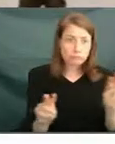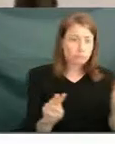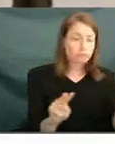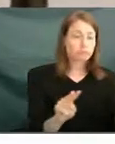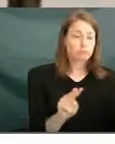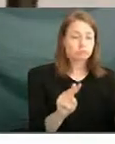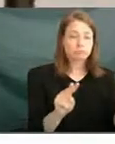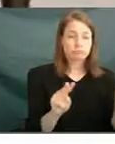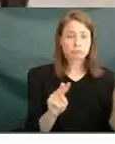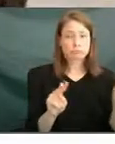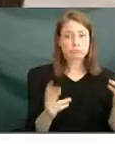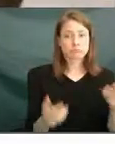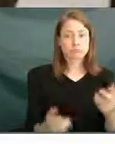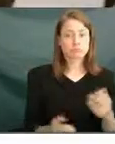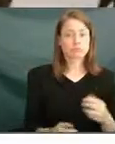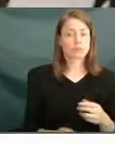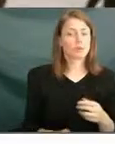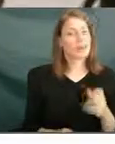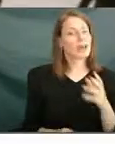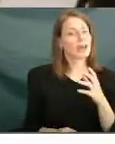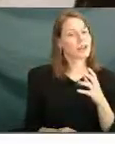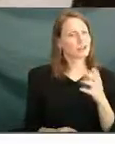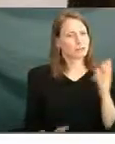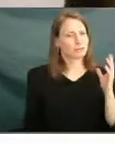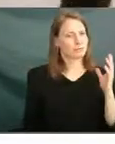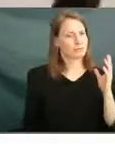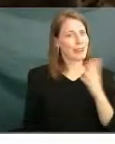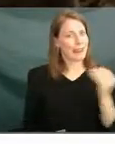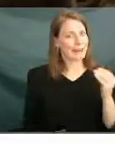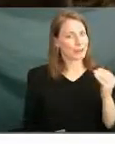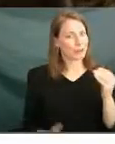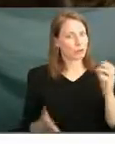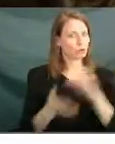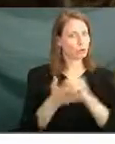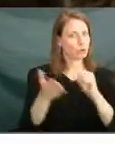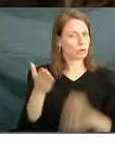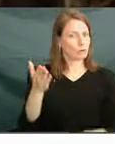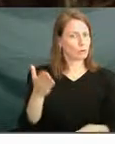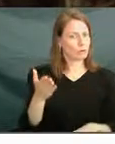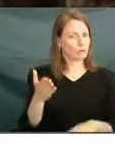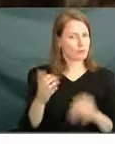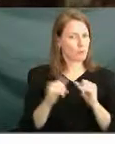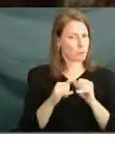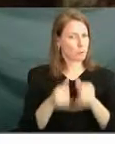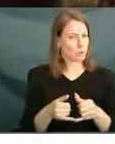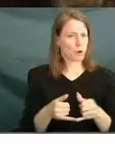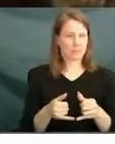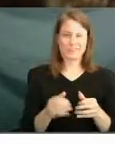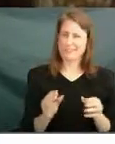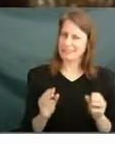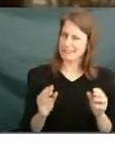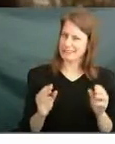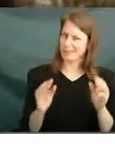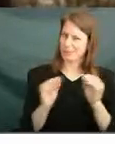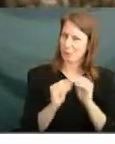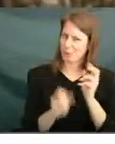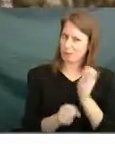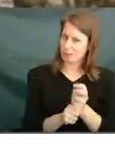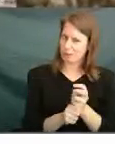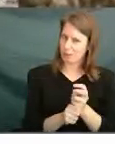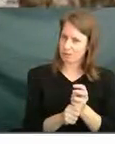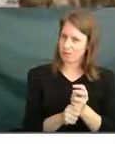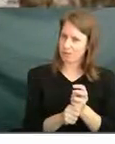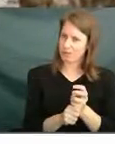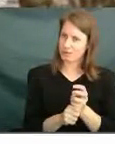To take away the rewards is more difficult. It is difficult to take away the rewards that the victim